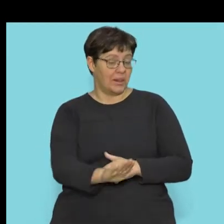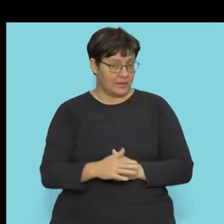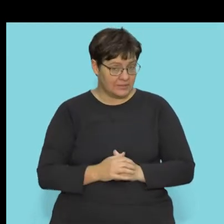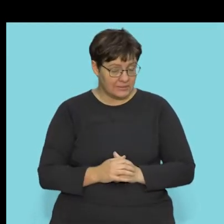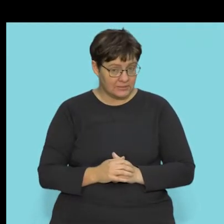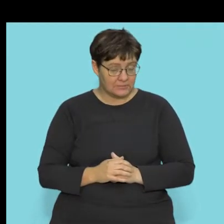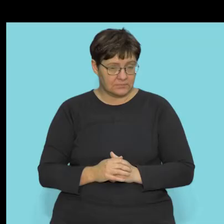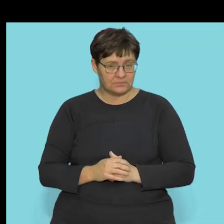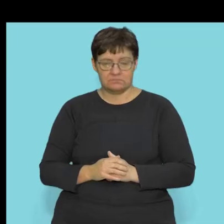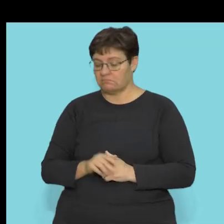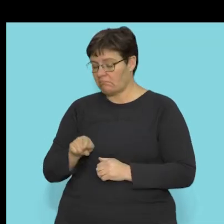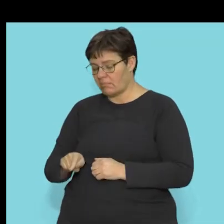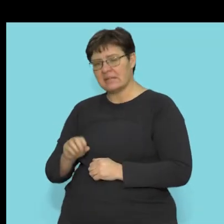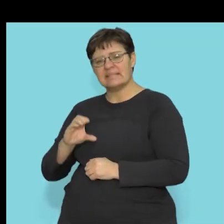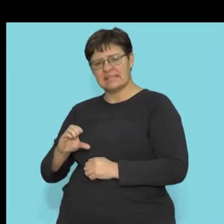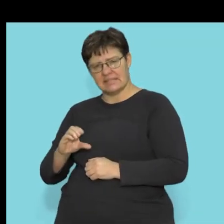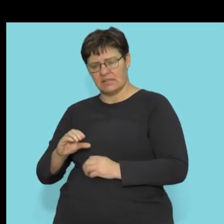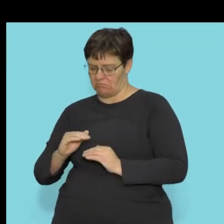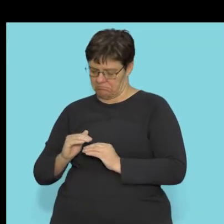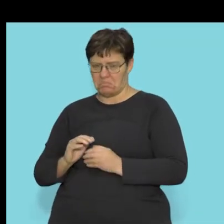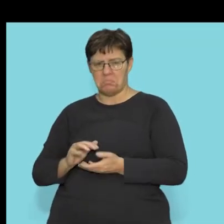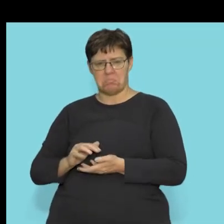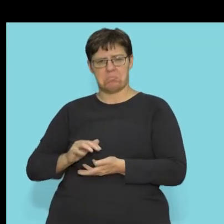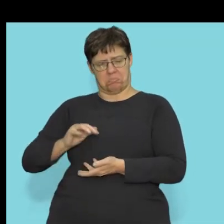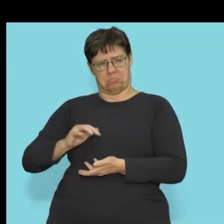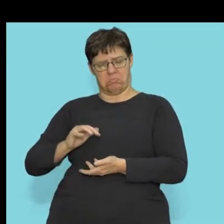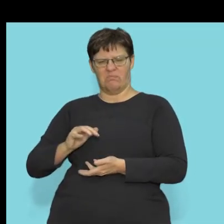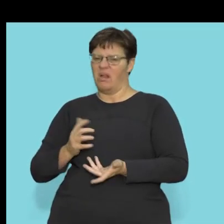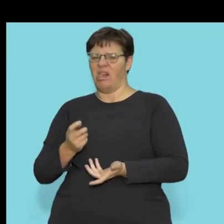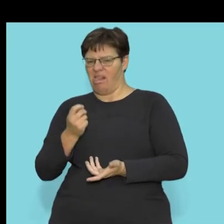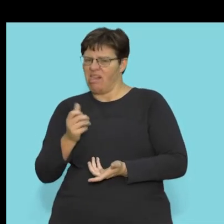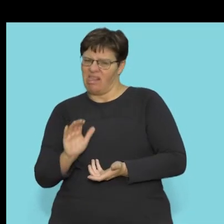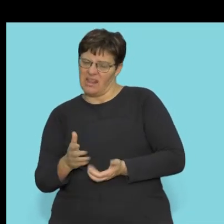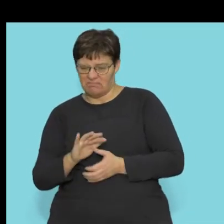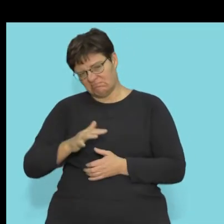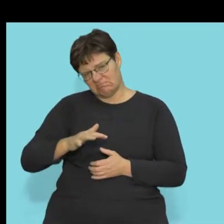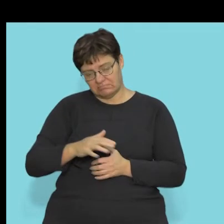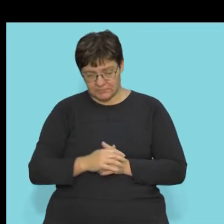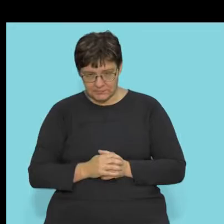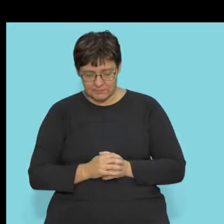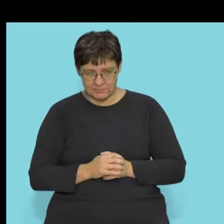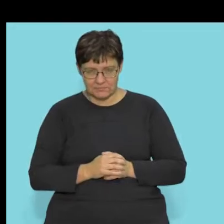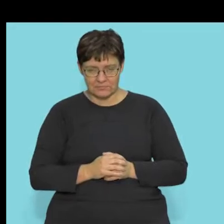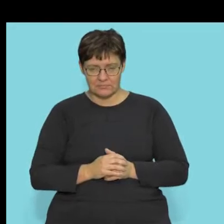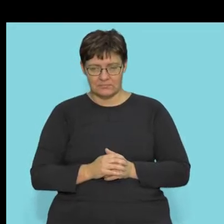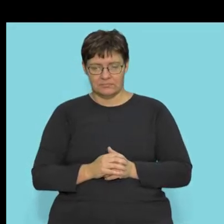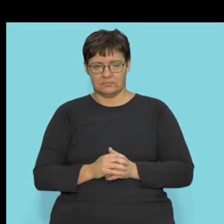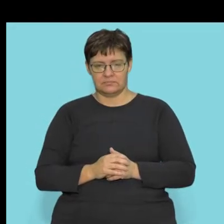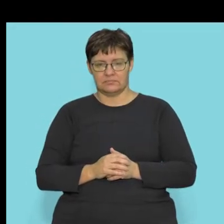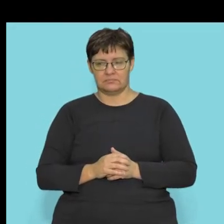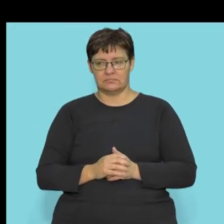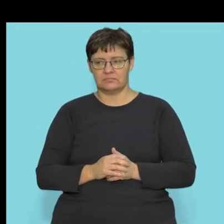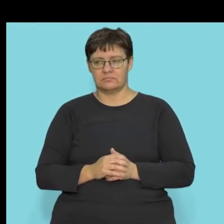very handsomely, and loaf C seems to be a moderate amount of